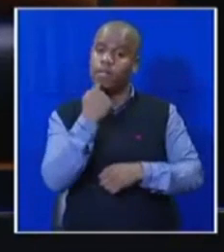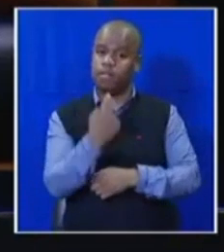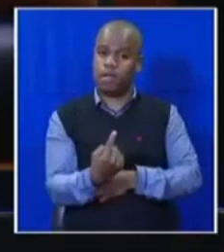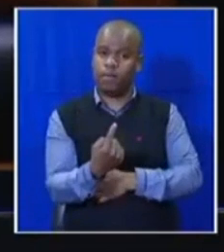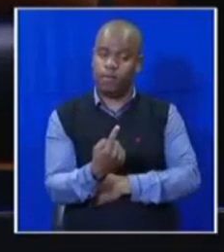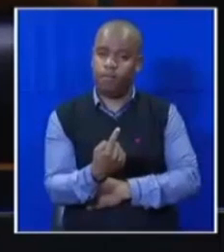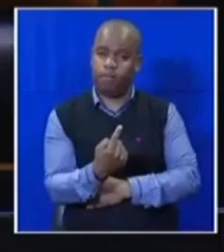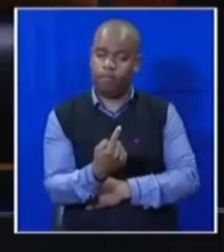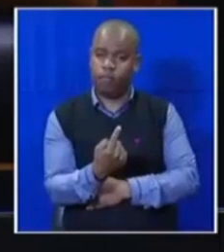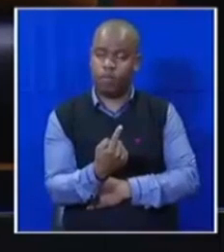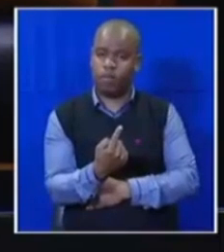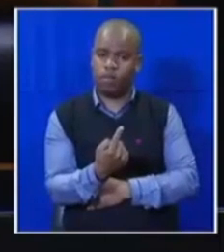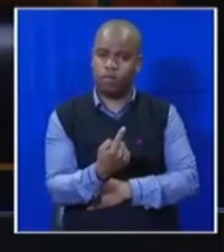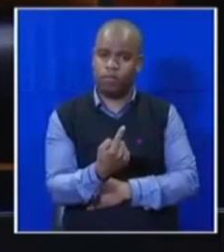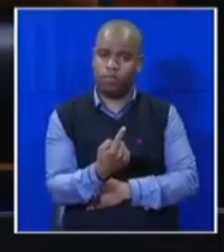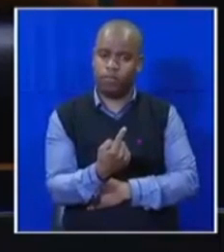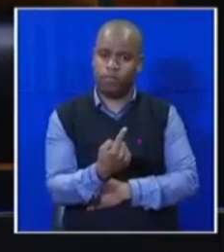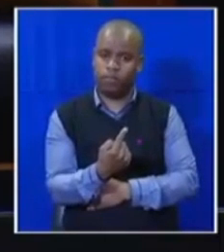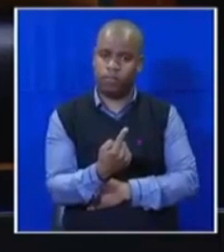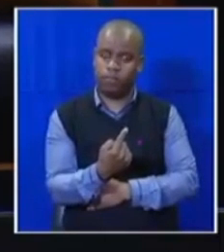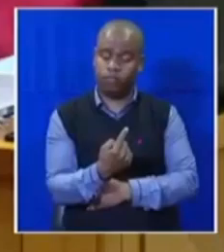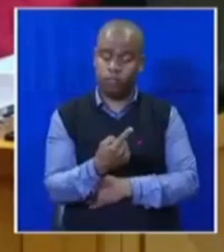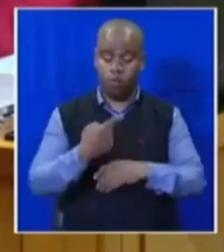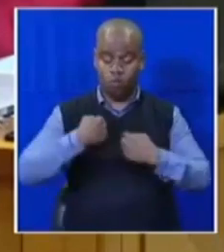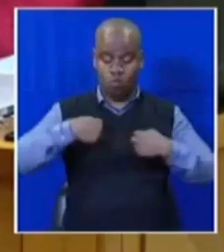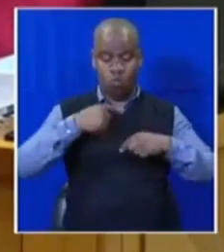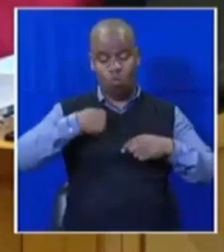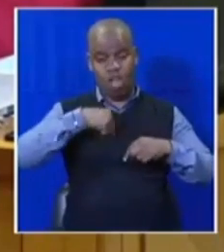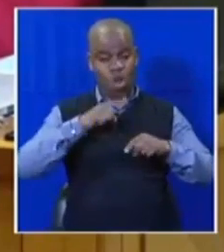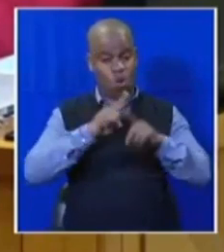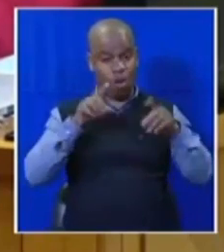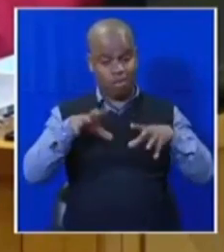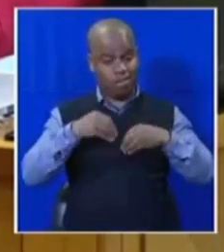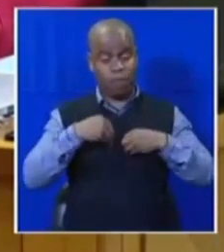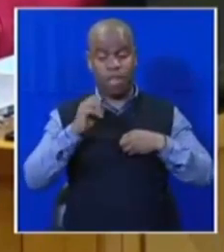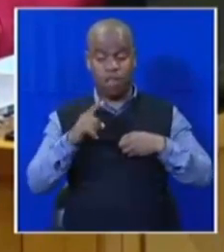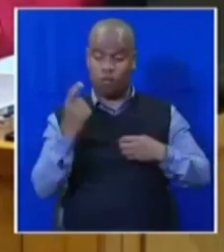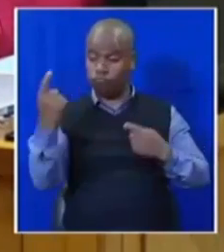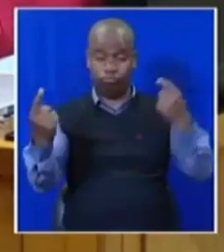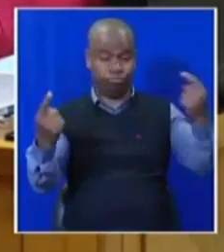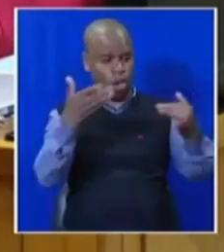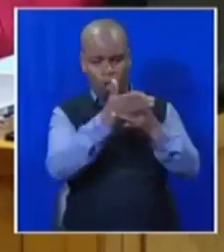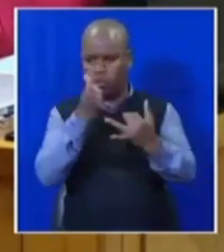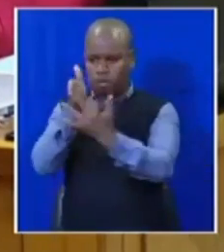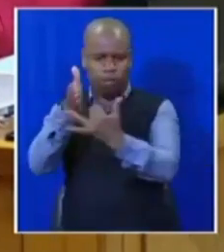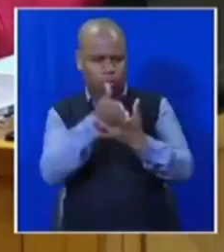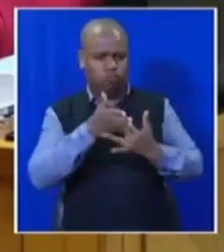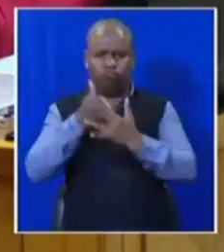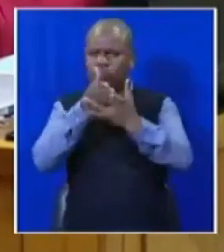the unacceptability of us interrupting each other, and I said so before. Let's not do